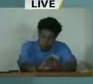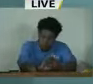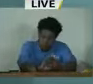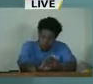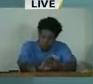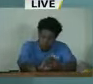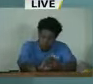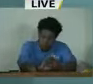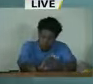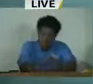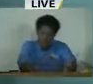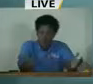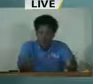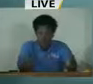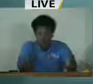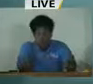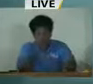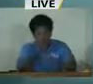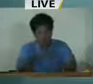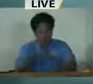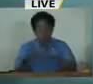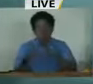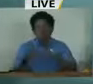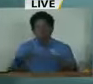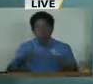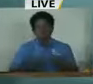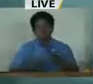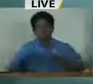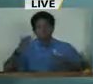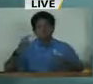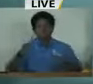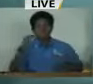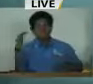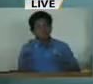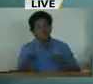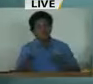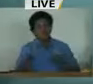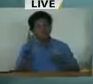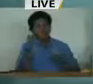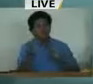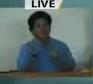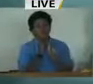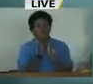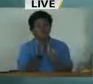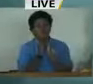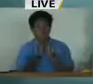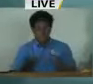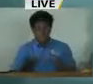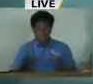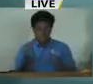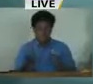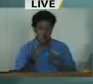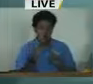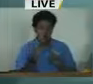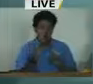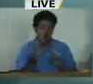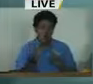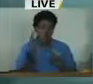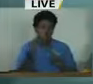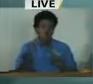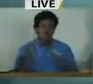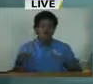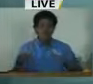morning, there is a call for unity. There is a call for